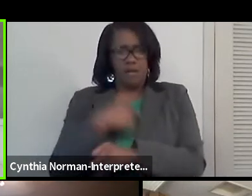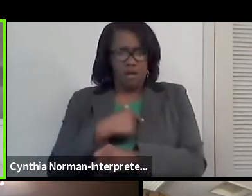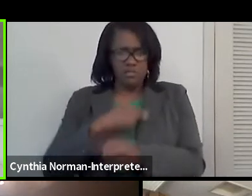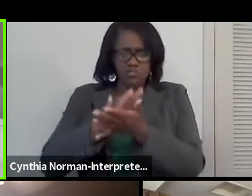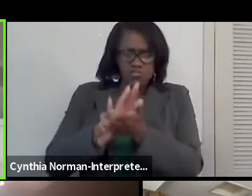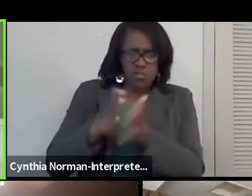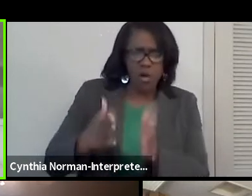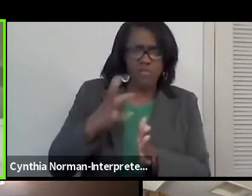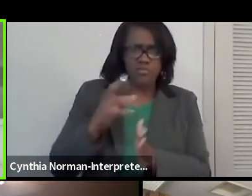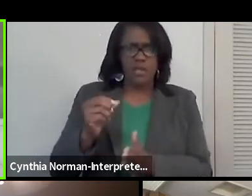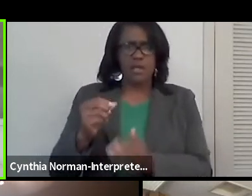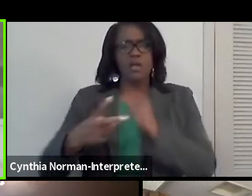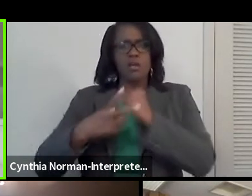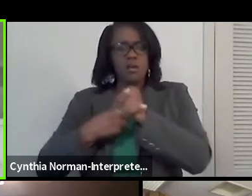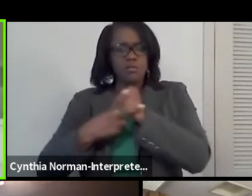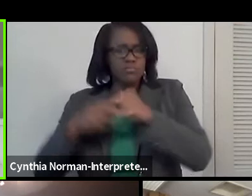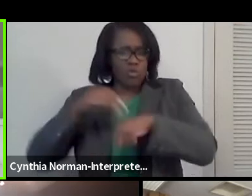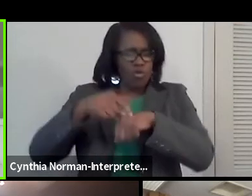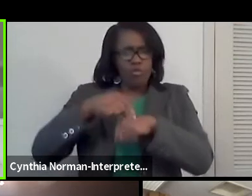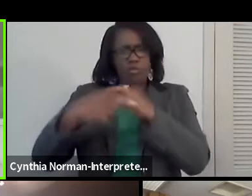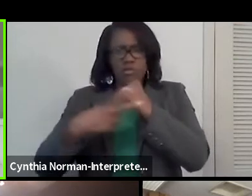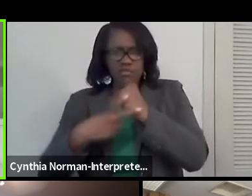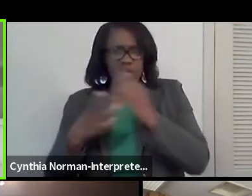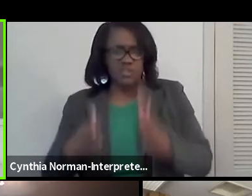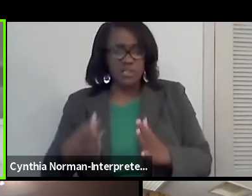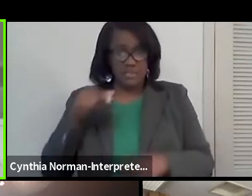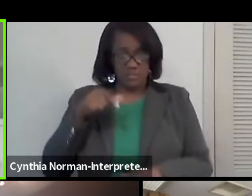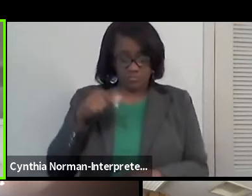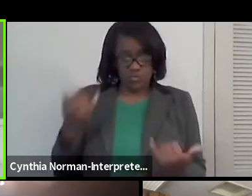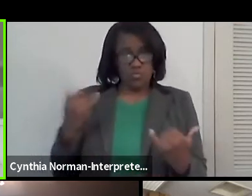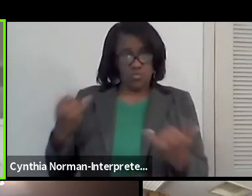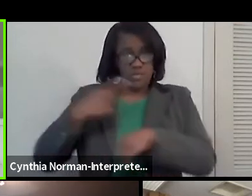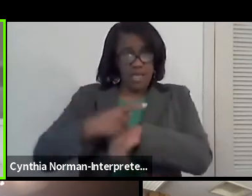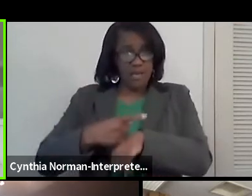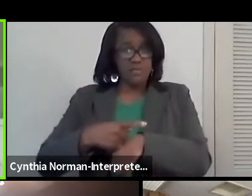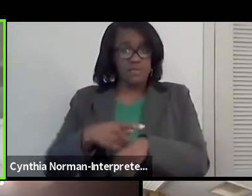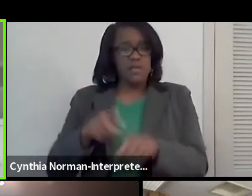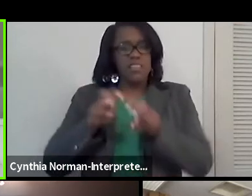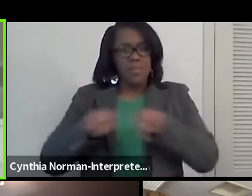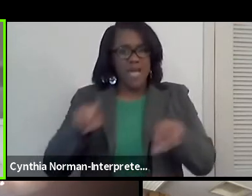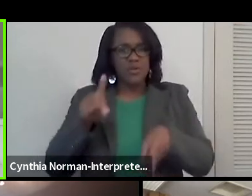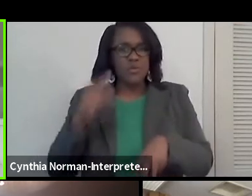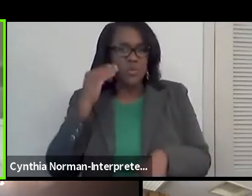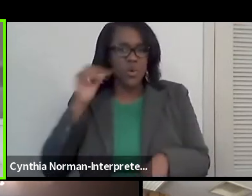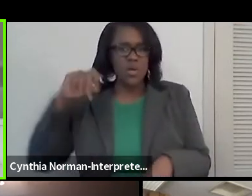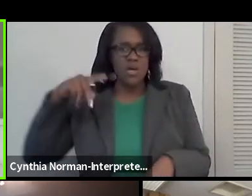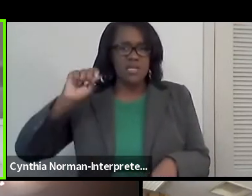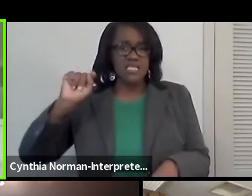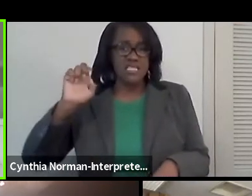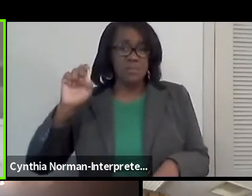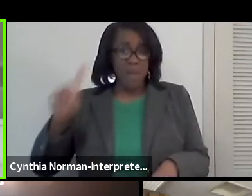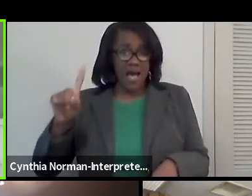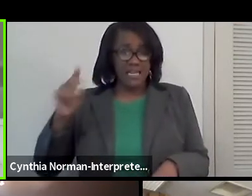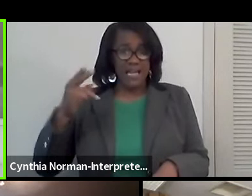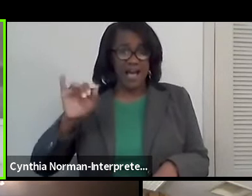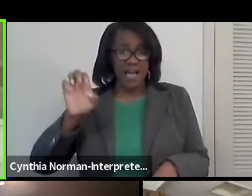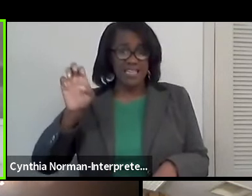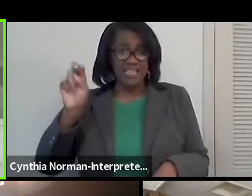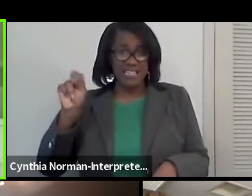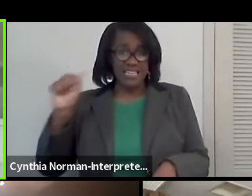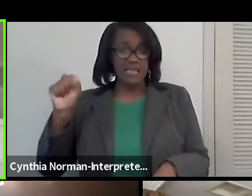conservationists. So for today's misunderstood mammal panel, I'll mostly be focusing on spotted hyenas since they're super fascinating and also what I